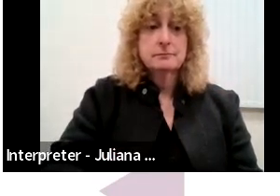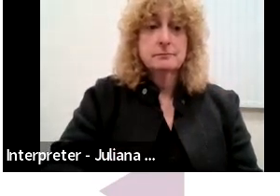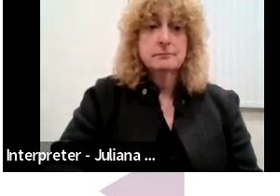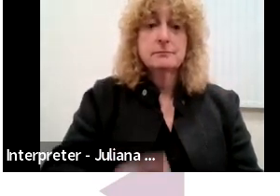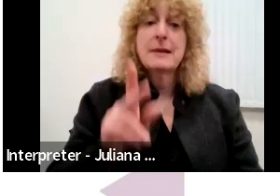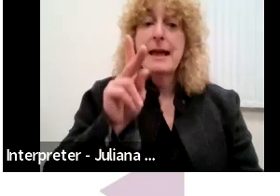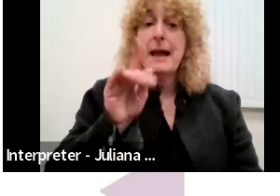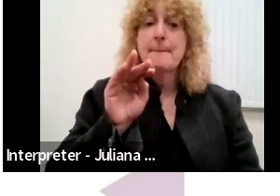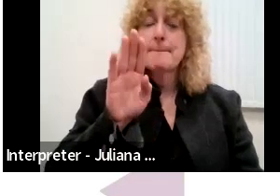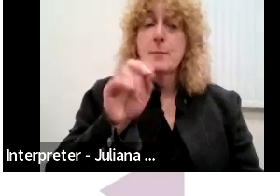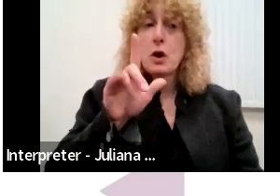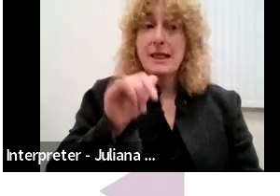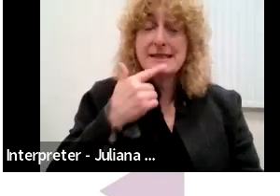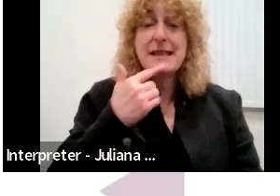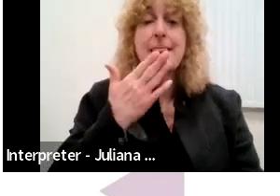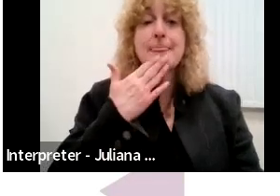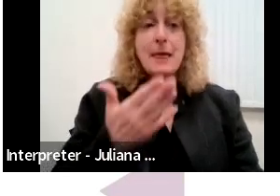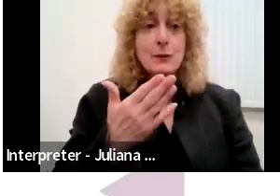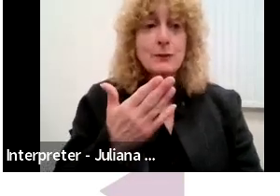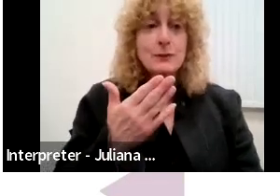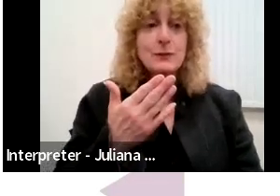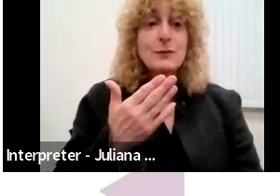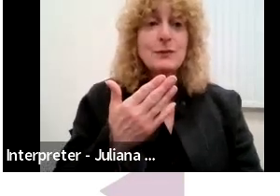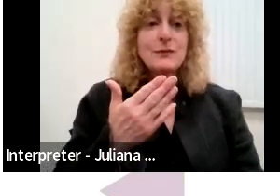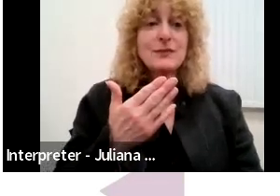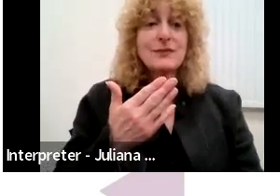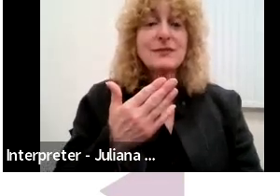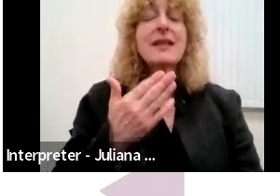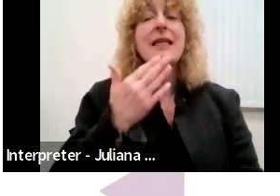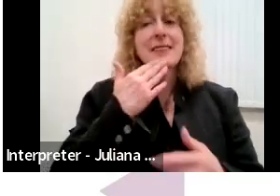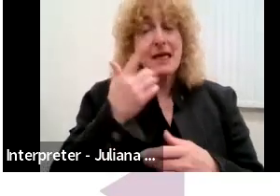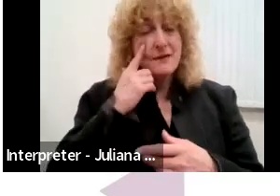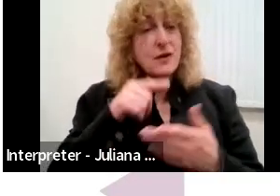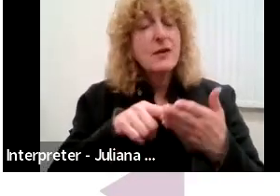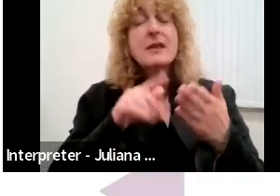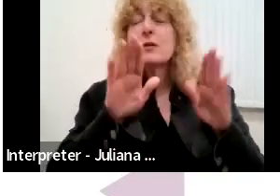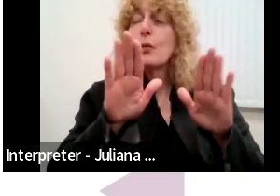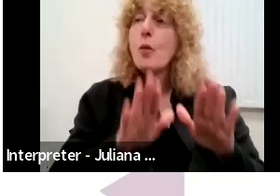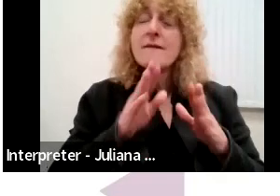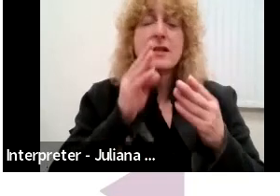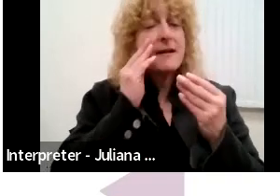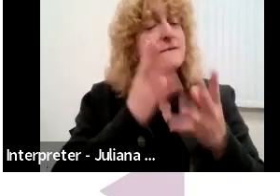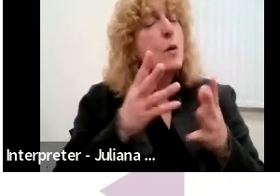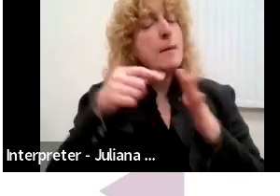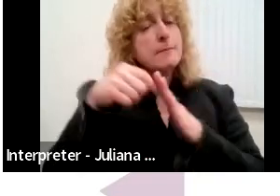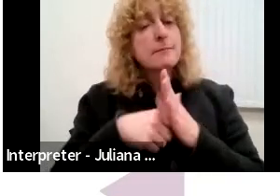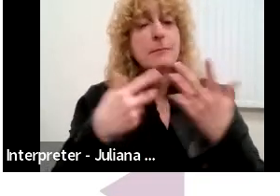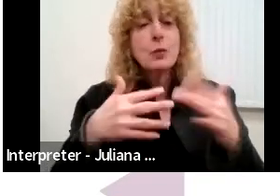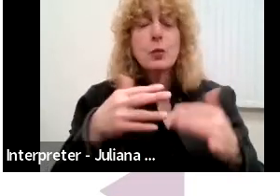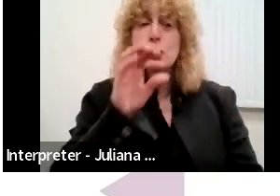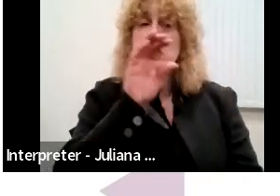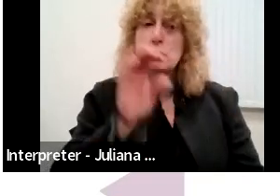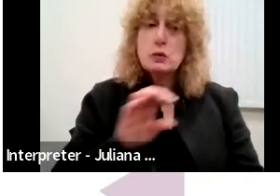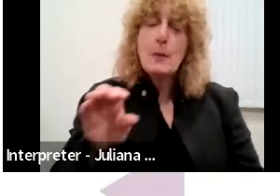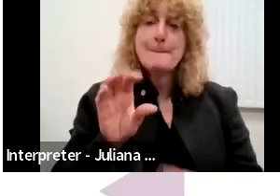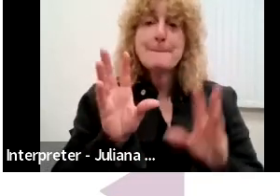Kimberly just says, thank you. I'm sorry. Thank you for these wonderful informative Zoom webinars. Courtney